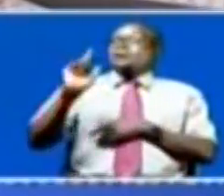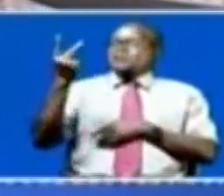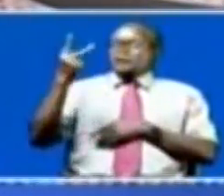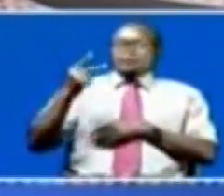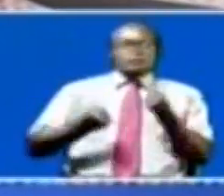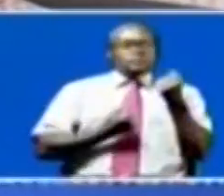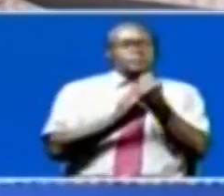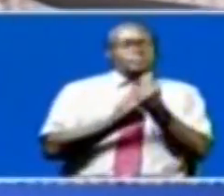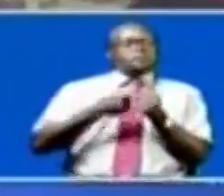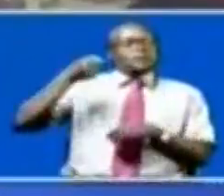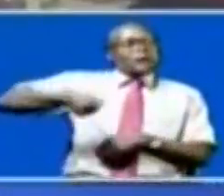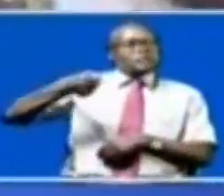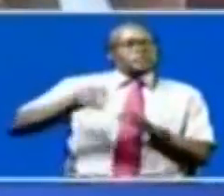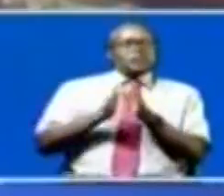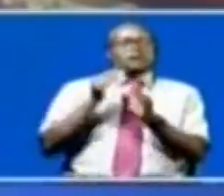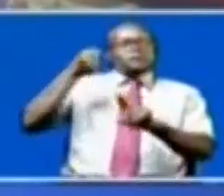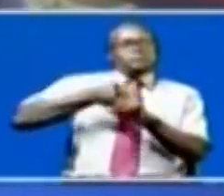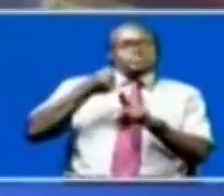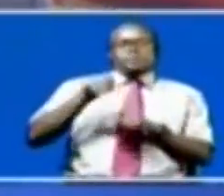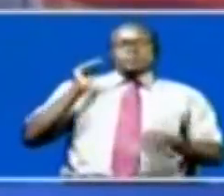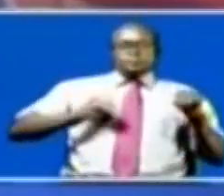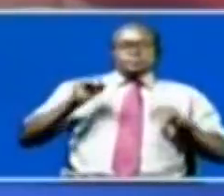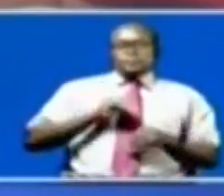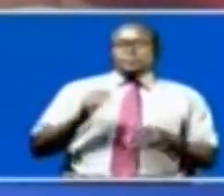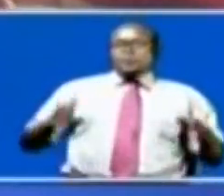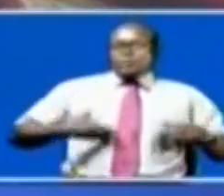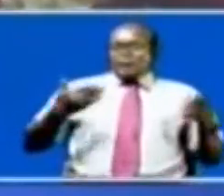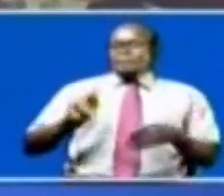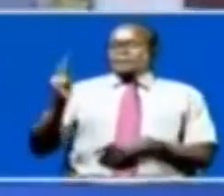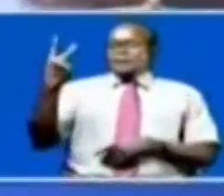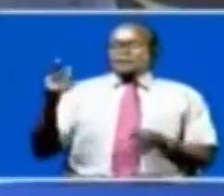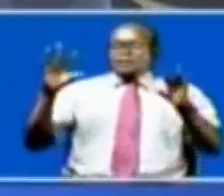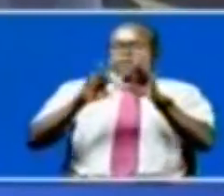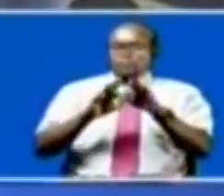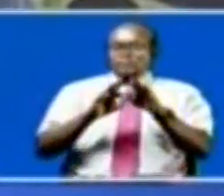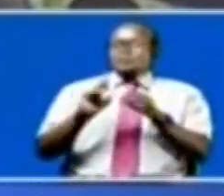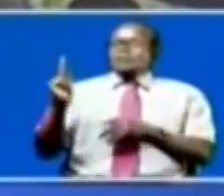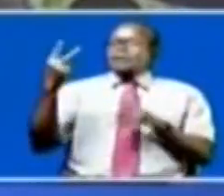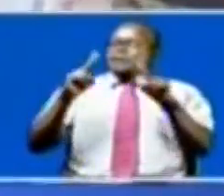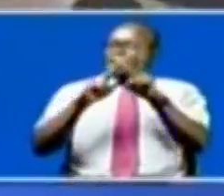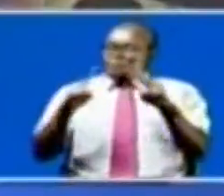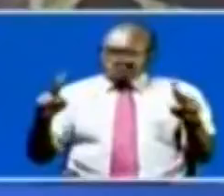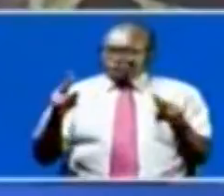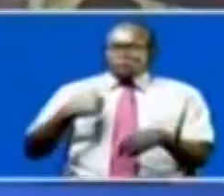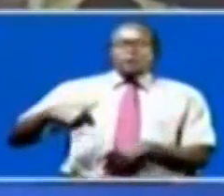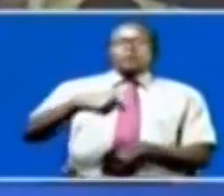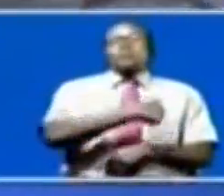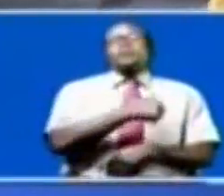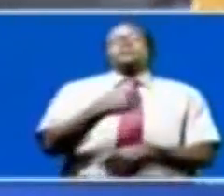the handshake and war on graft. We are very happy that Kenya is now united. Kenya is peaceful, and we are